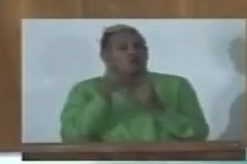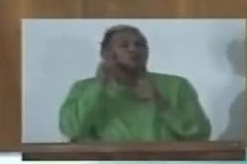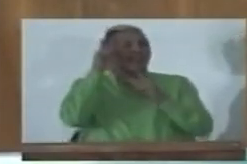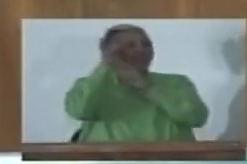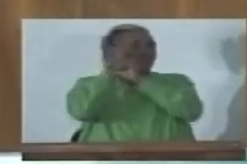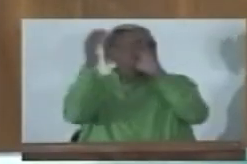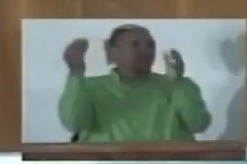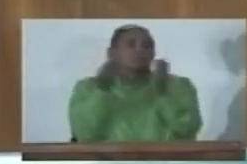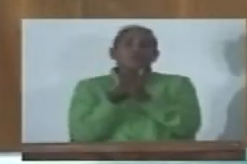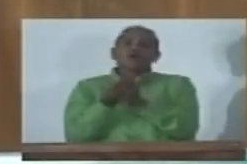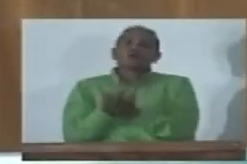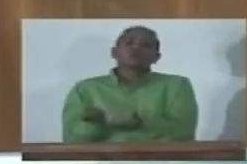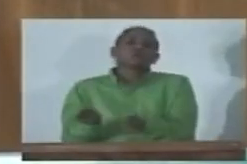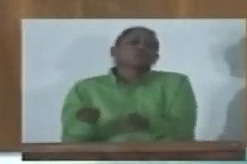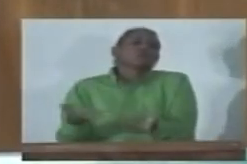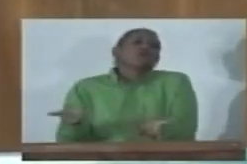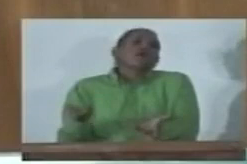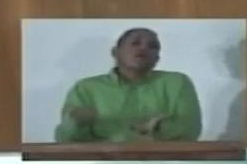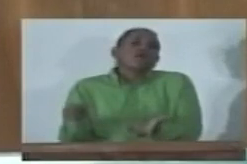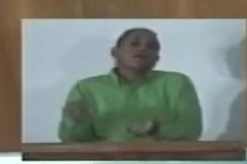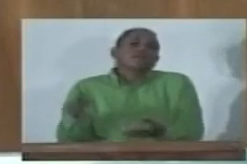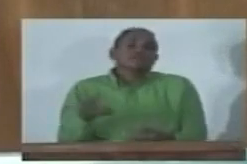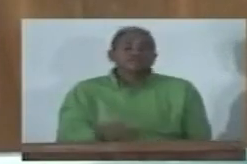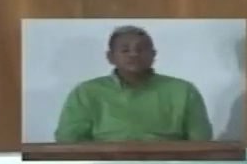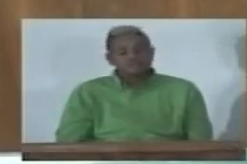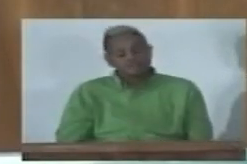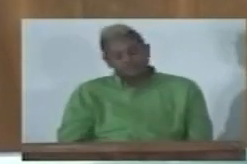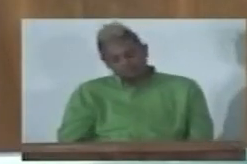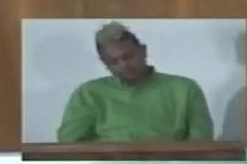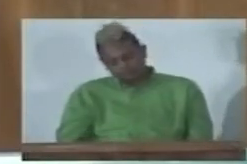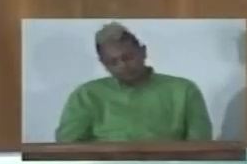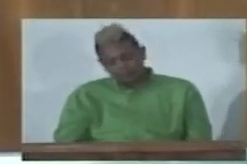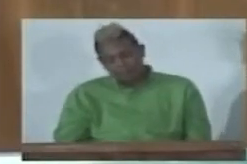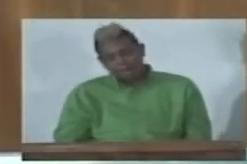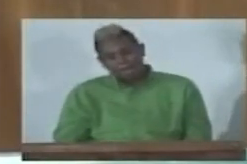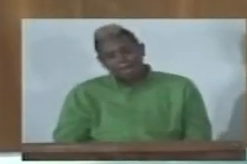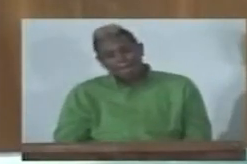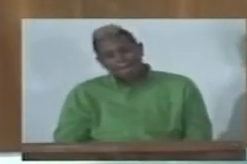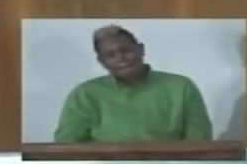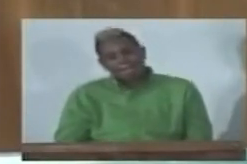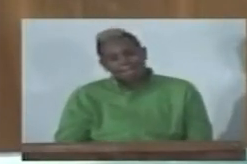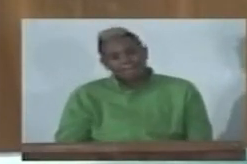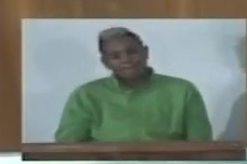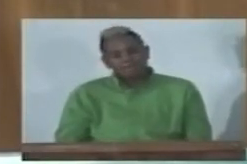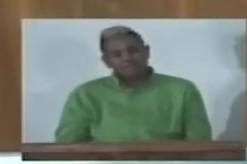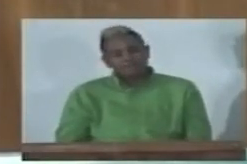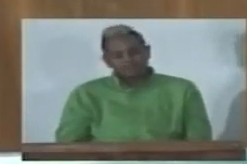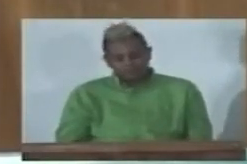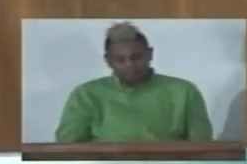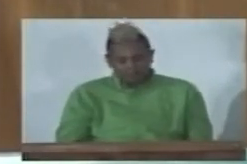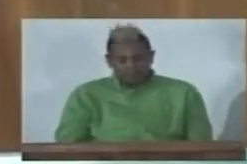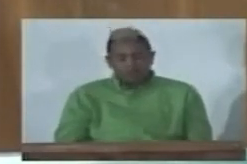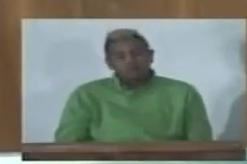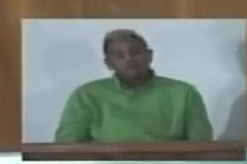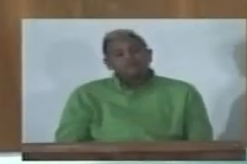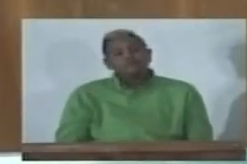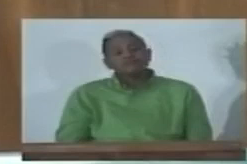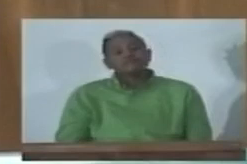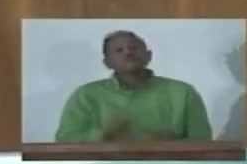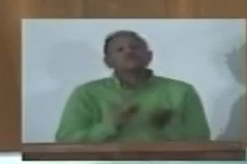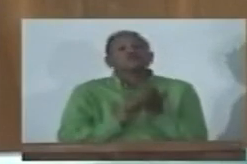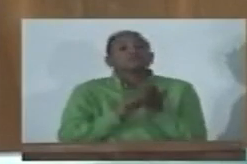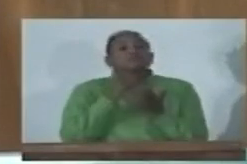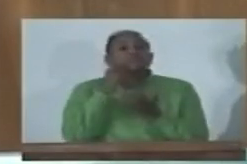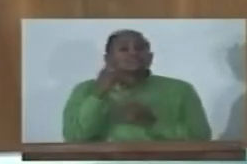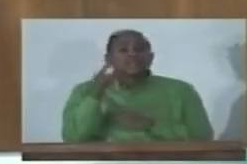utilized? There are, and this article also spoke to it, that GAP will be in charge